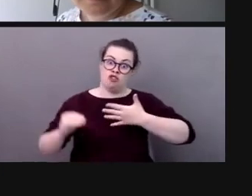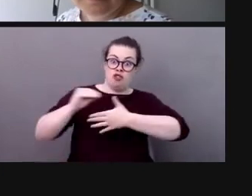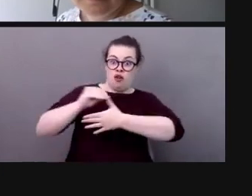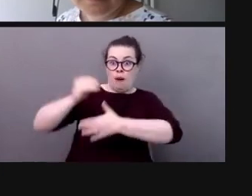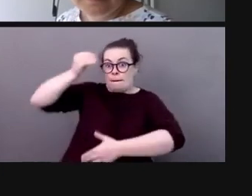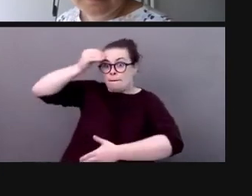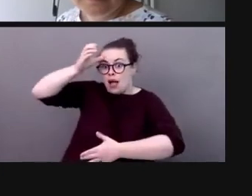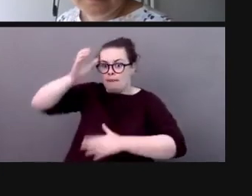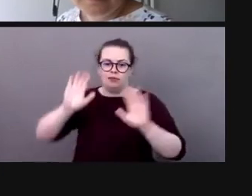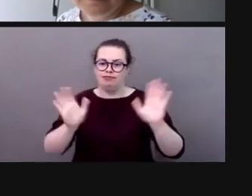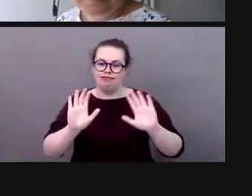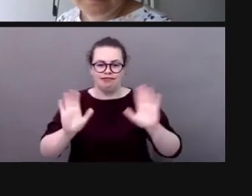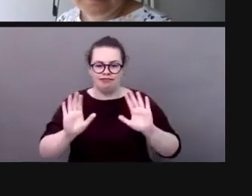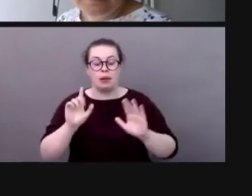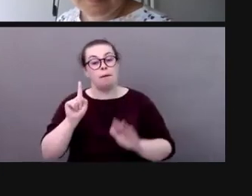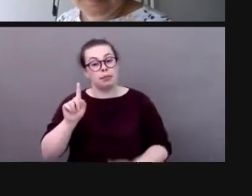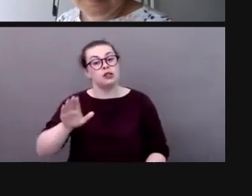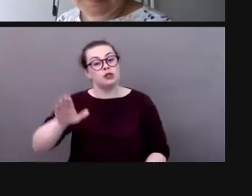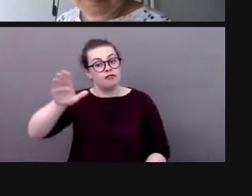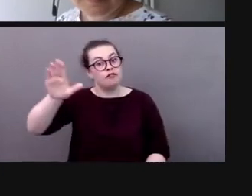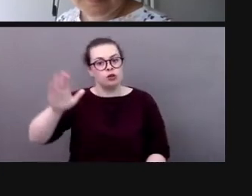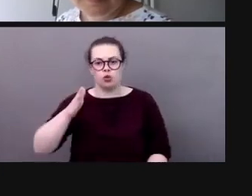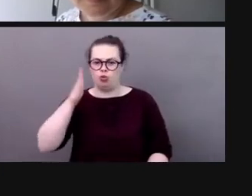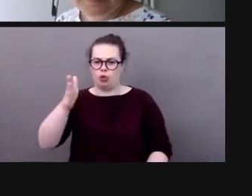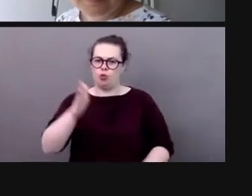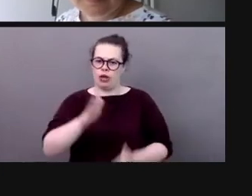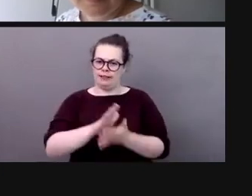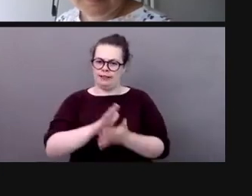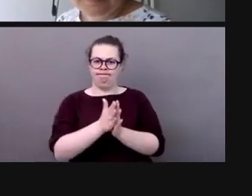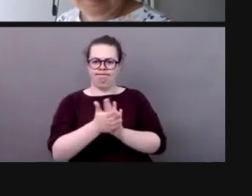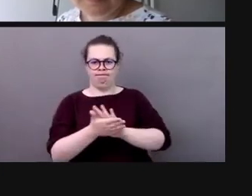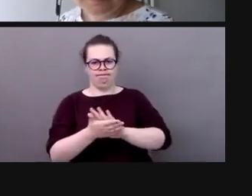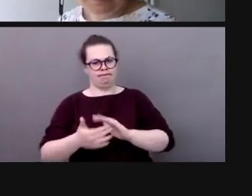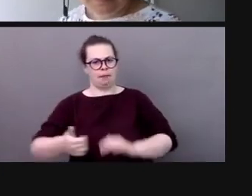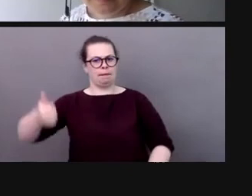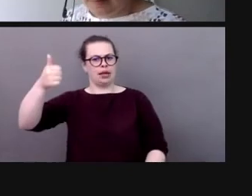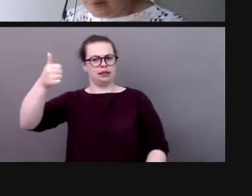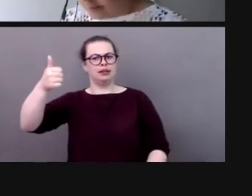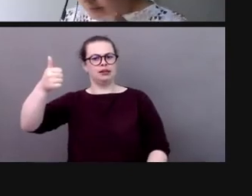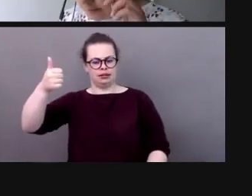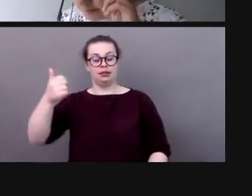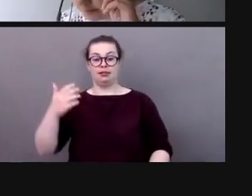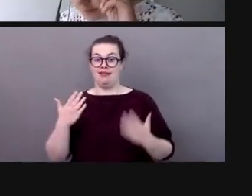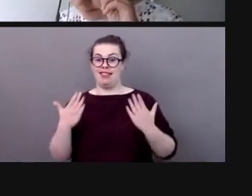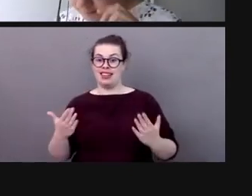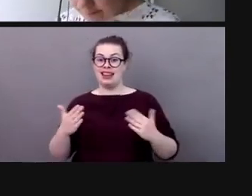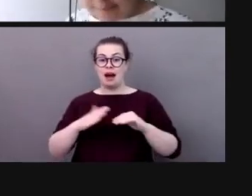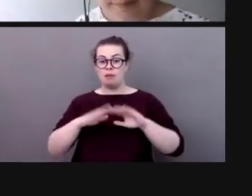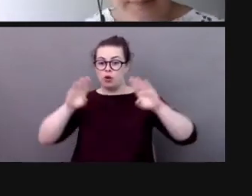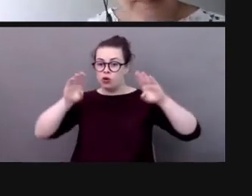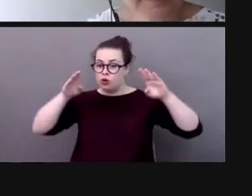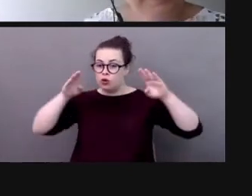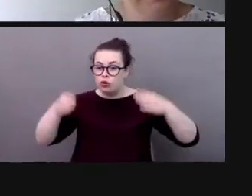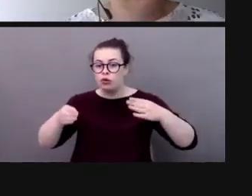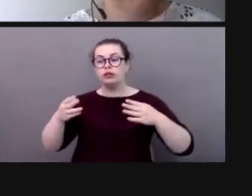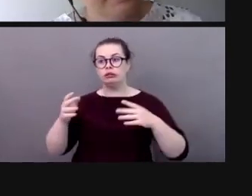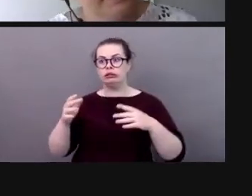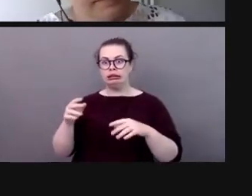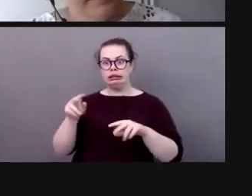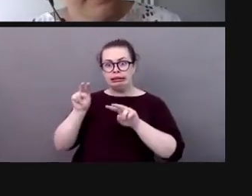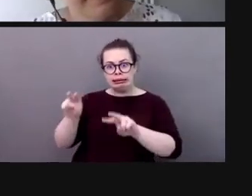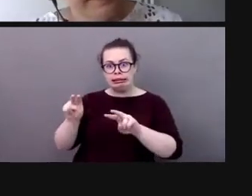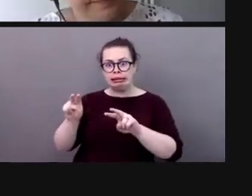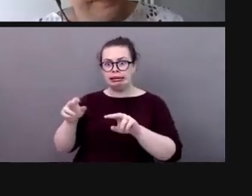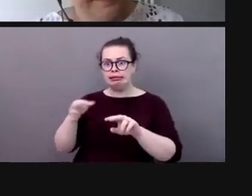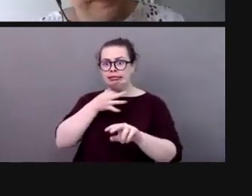what we are now doing more on disaster preparedness, capacity building of local